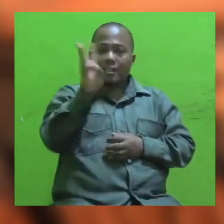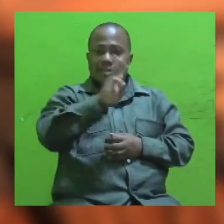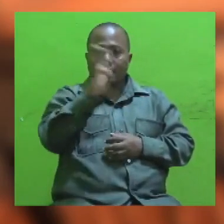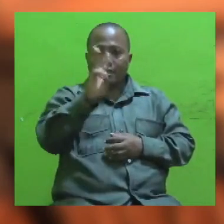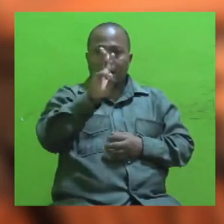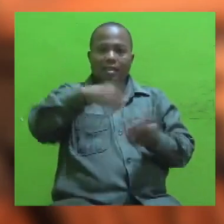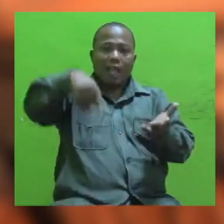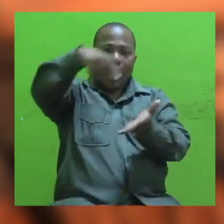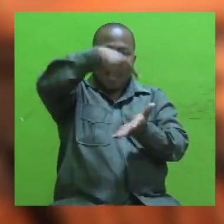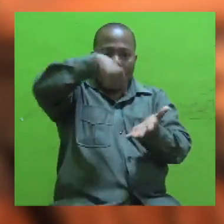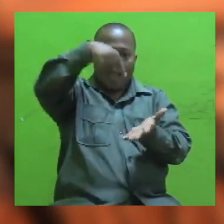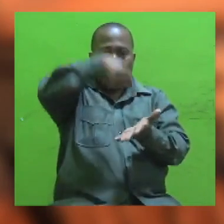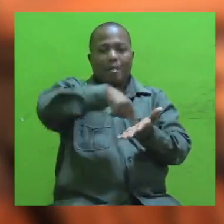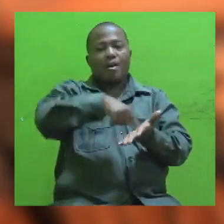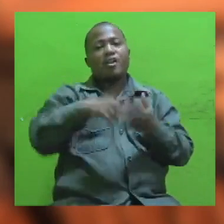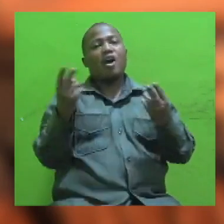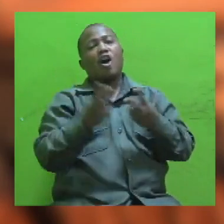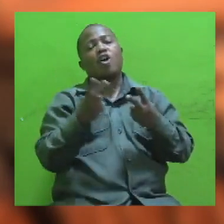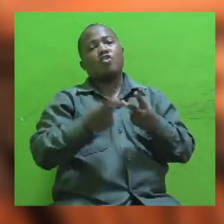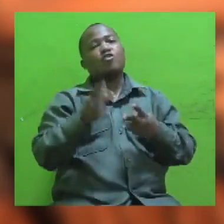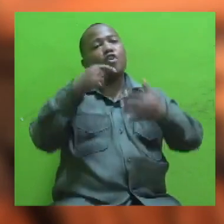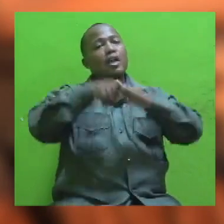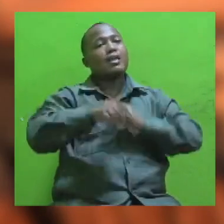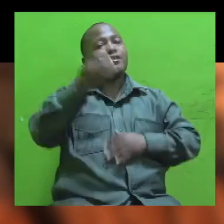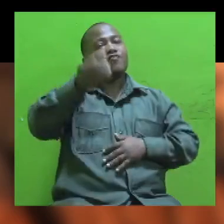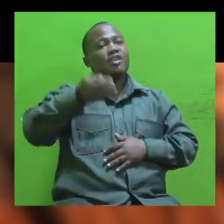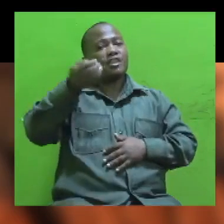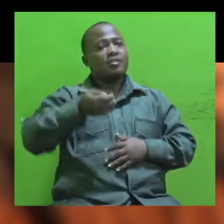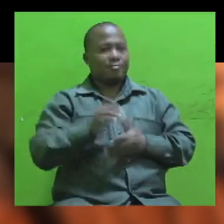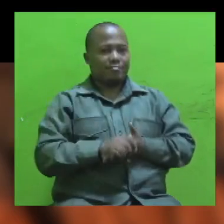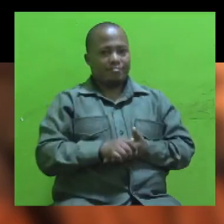the urban center, but also in the village.